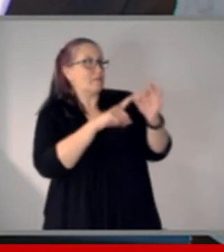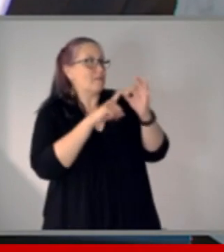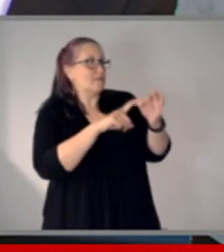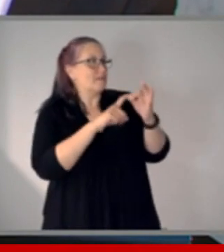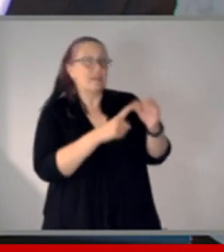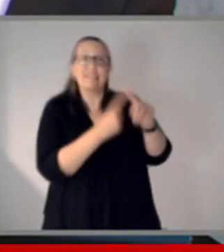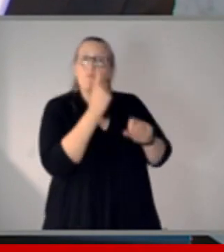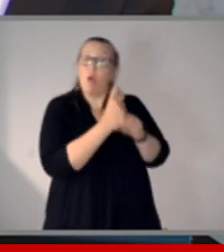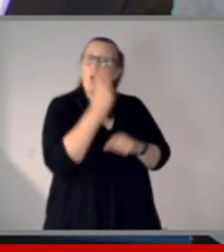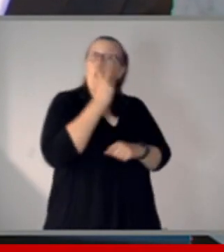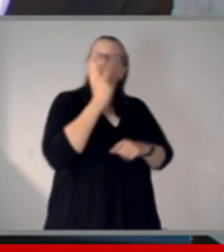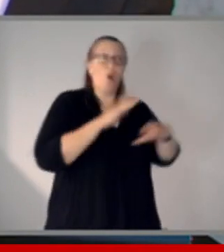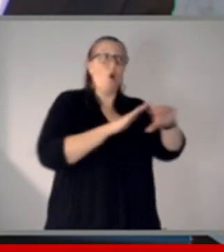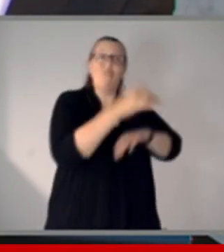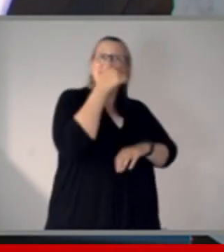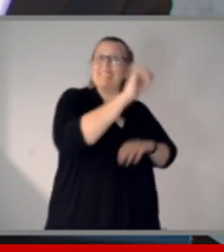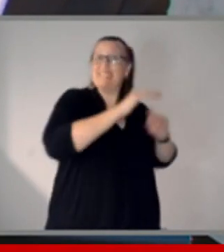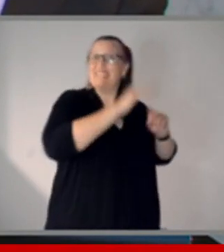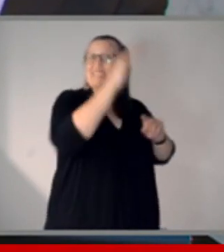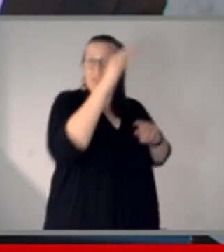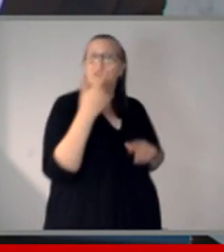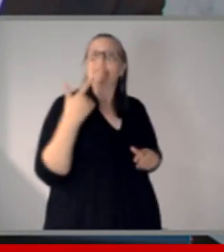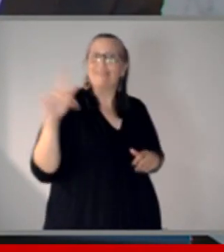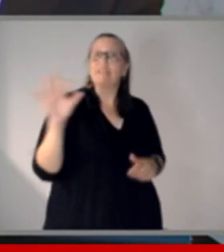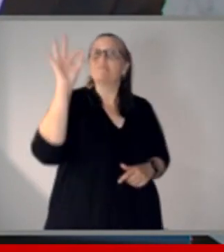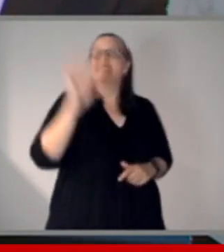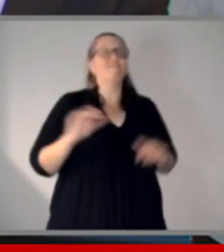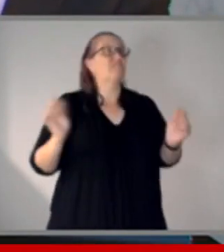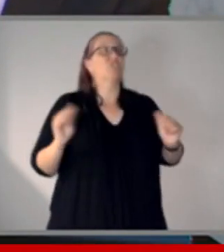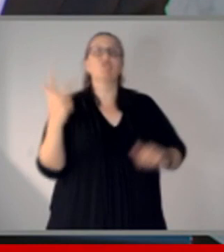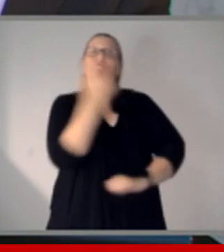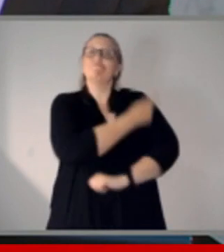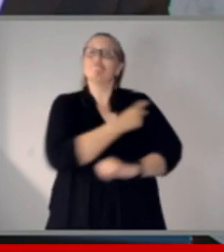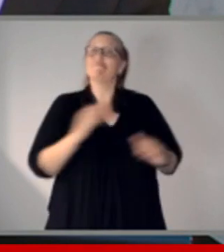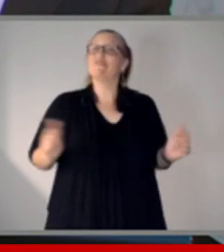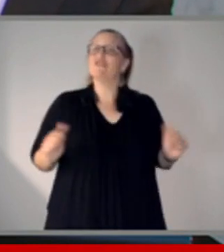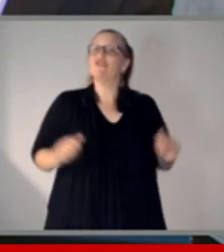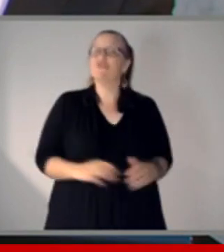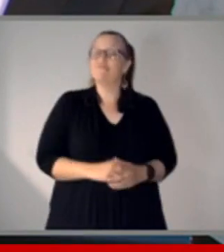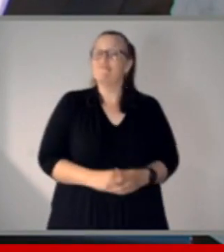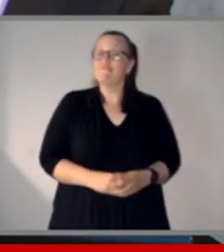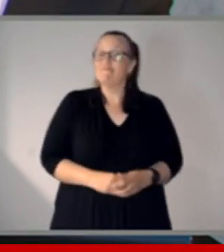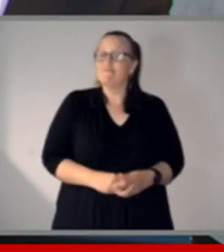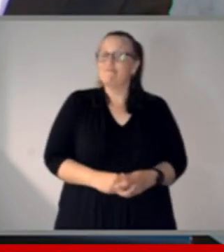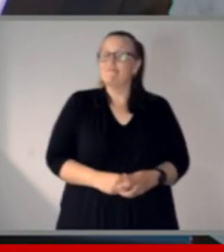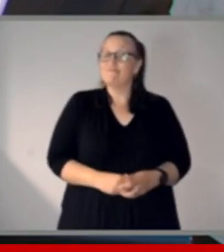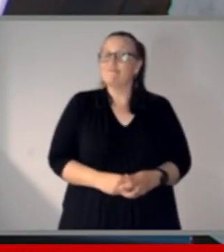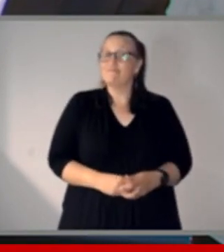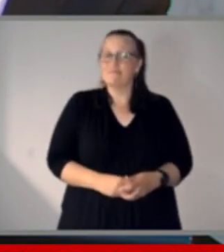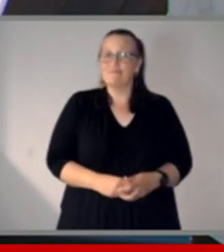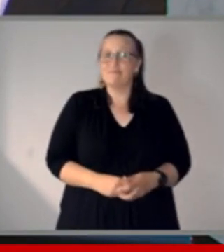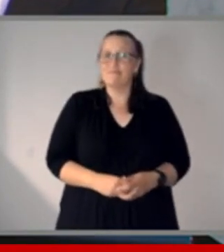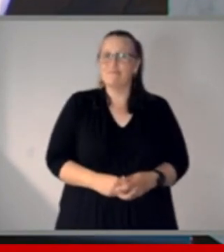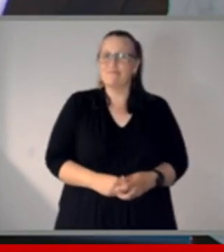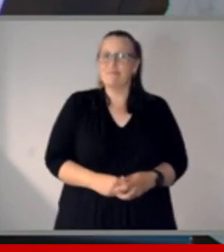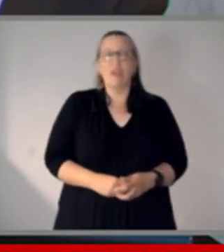70% vaccination rate, our target for moving to phase B here in Australia. In their older age